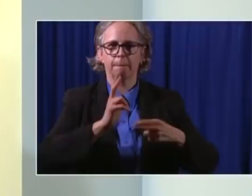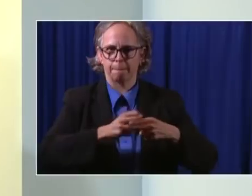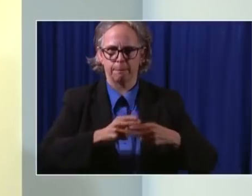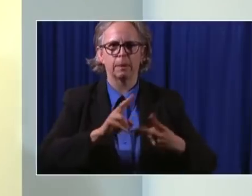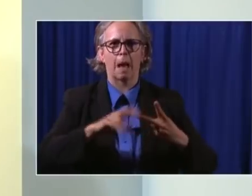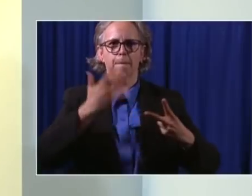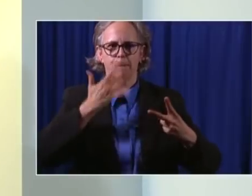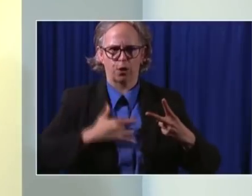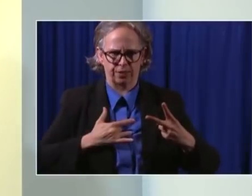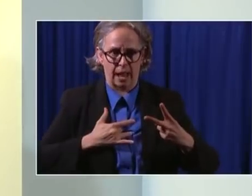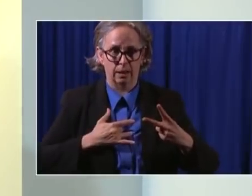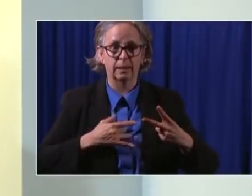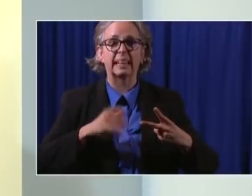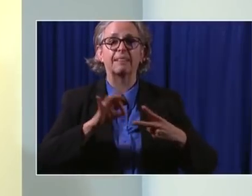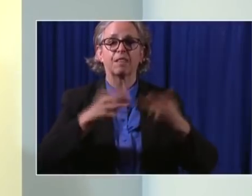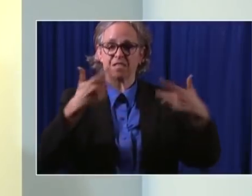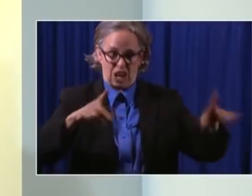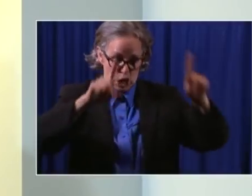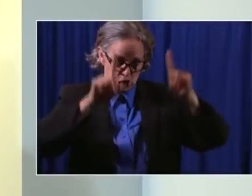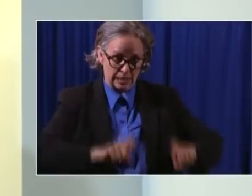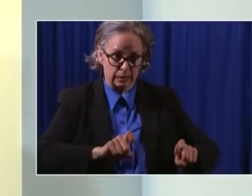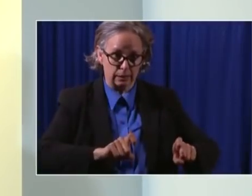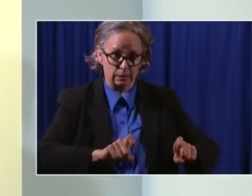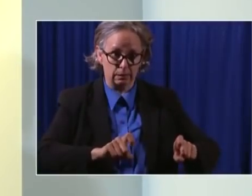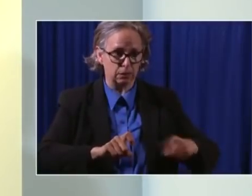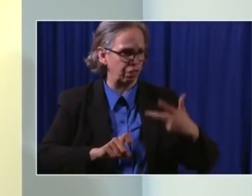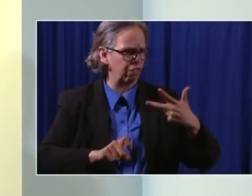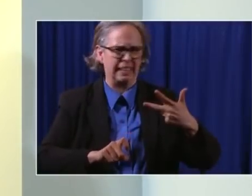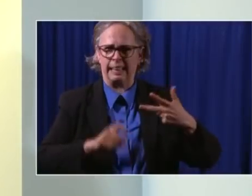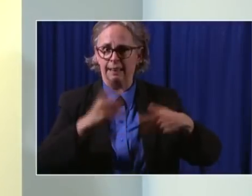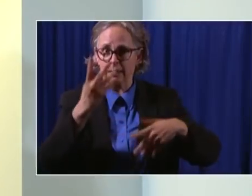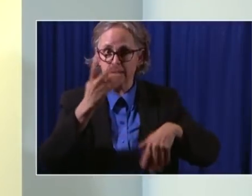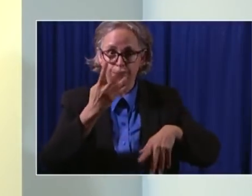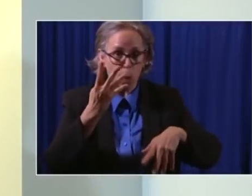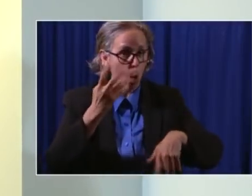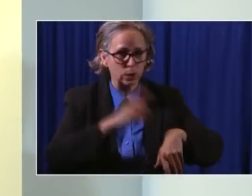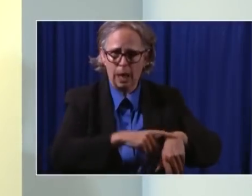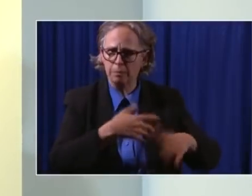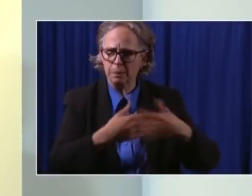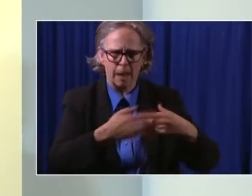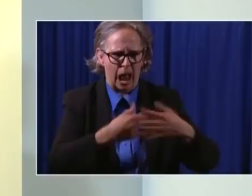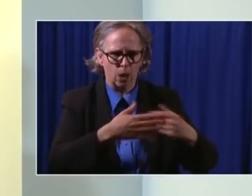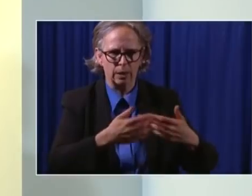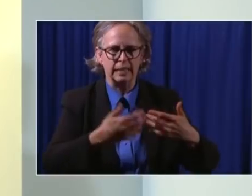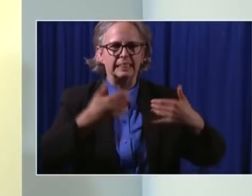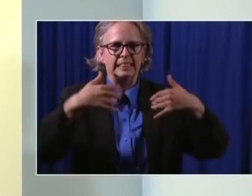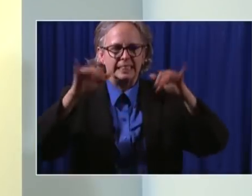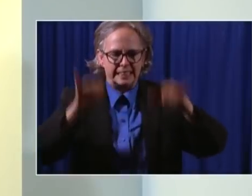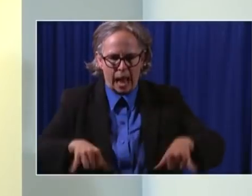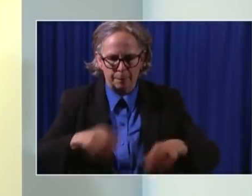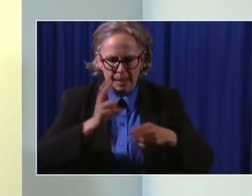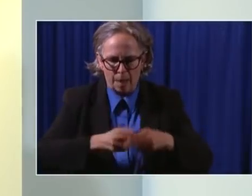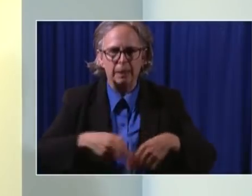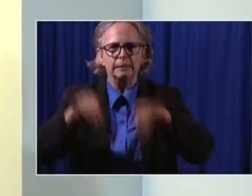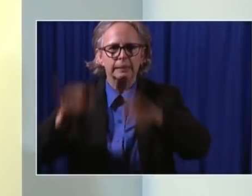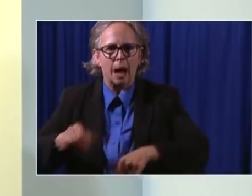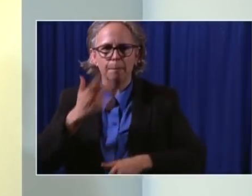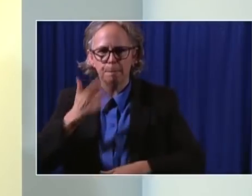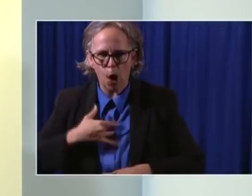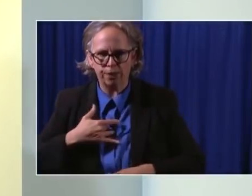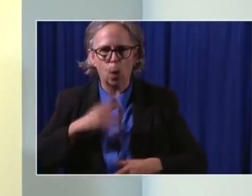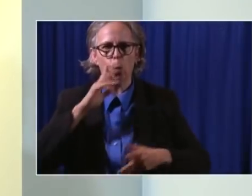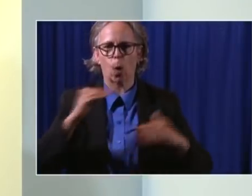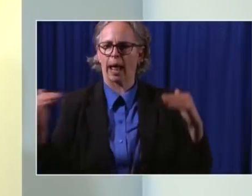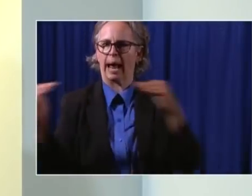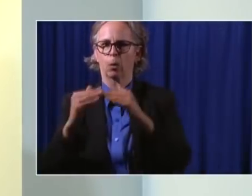how many tests you've had, they're going to cross-match that and make sure that that data is only there for a single individual. If you